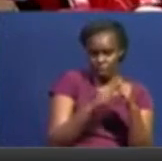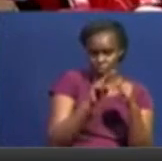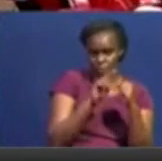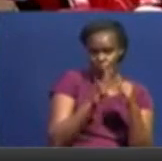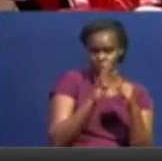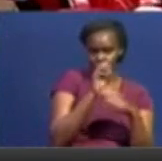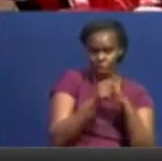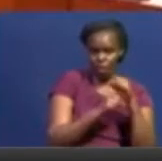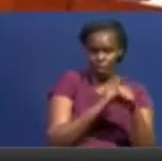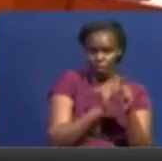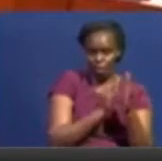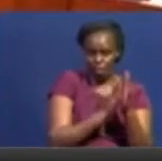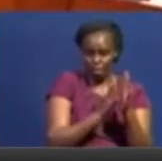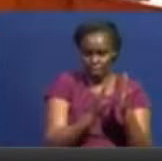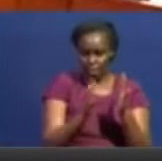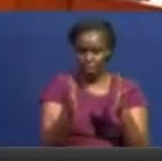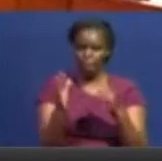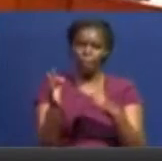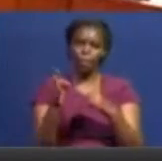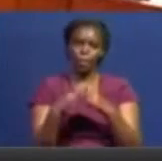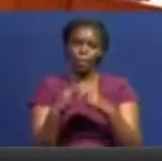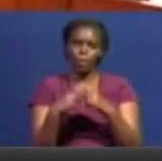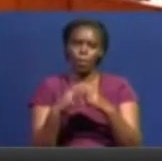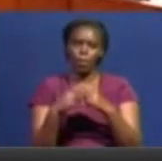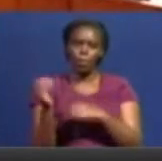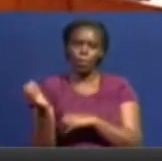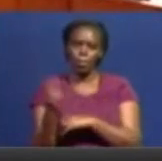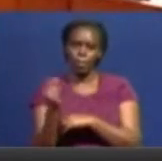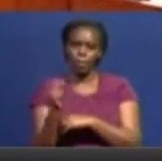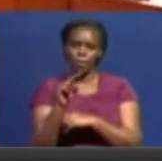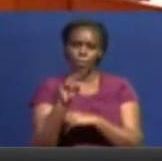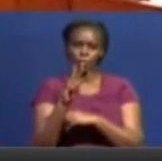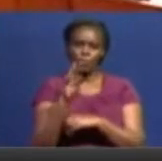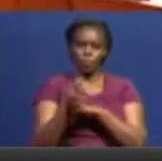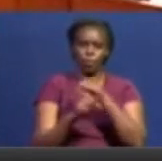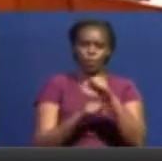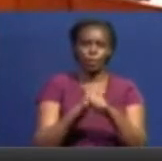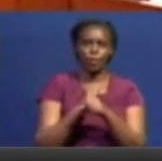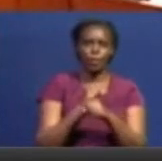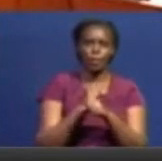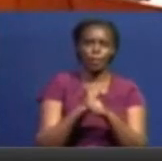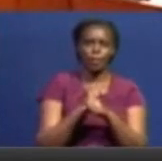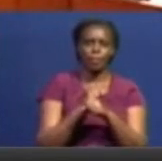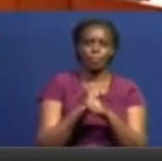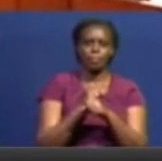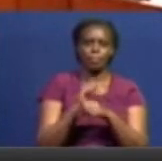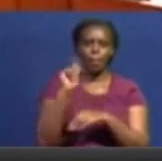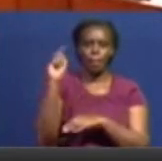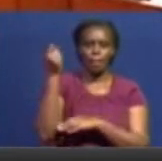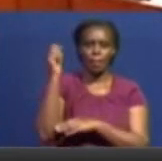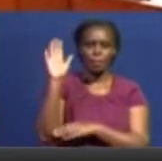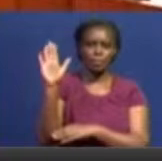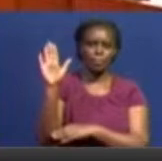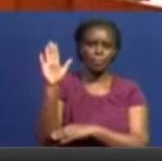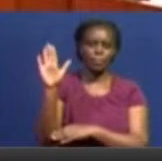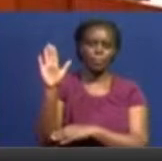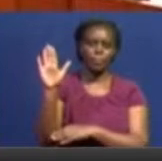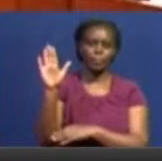2024 and August 8th, 2024, when His Excellency the